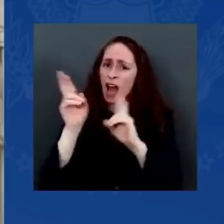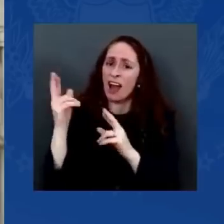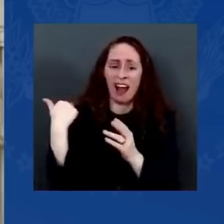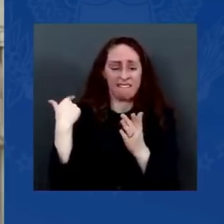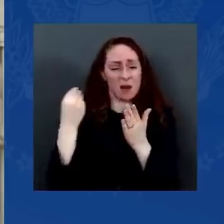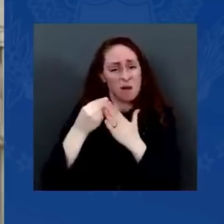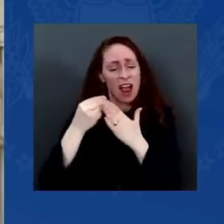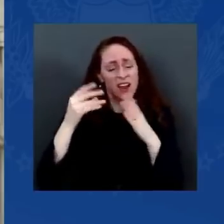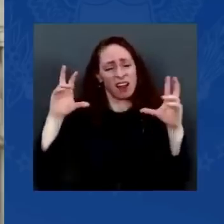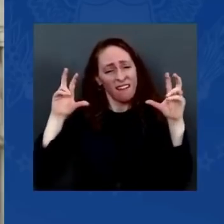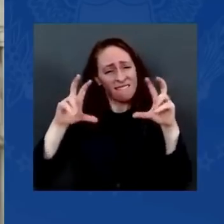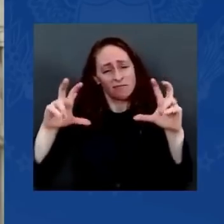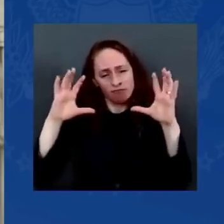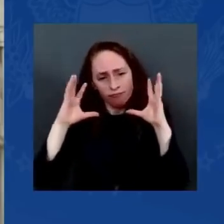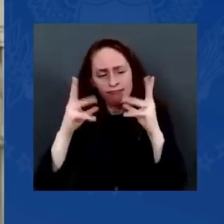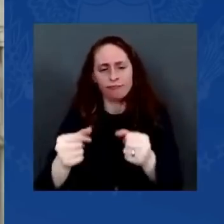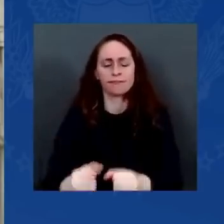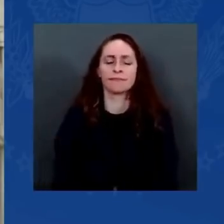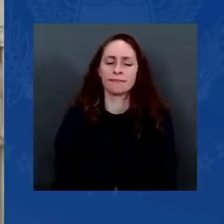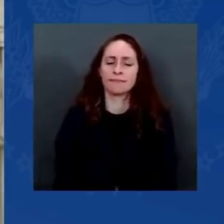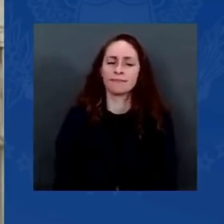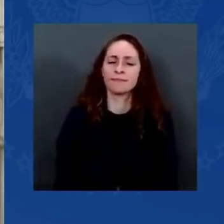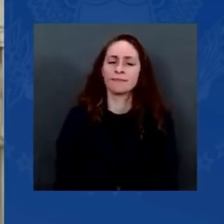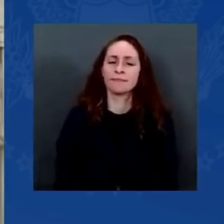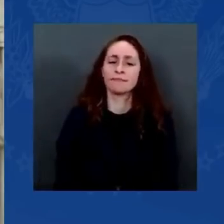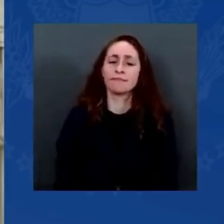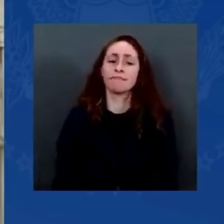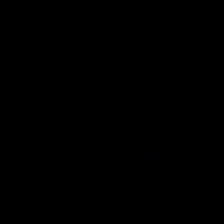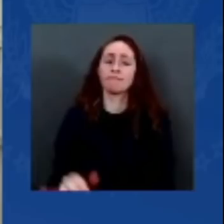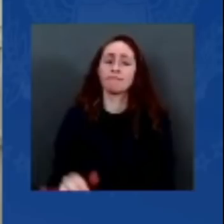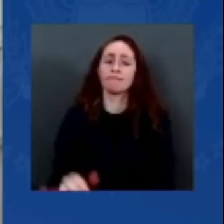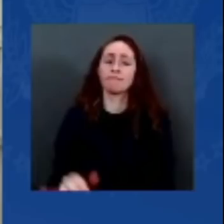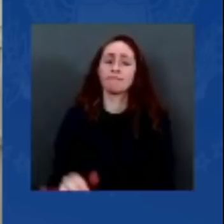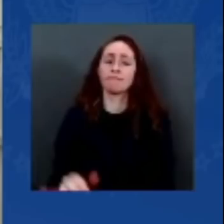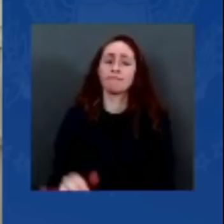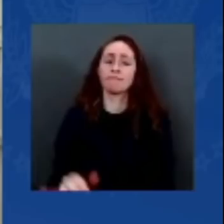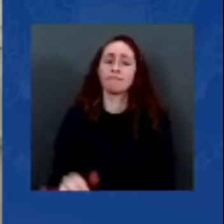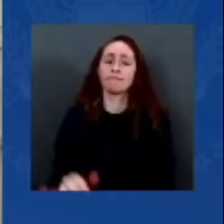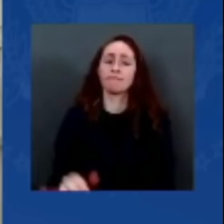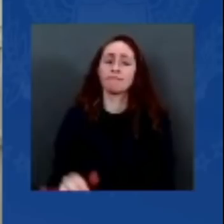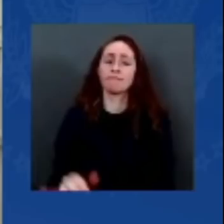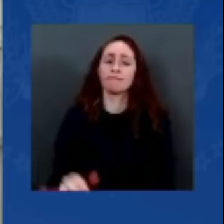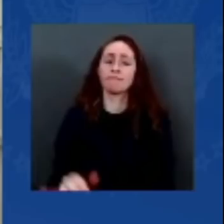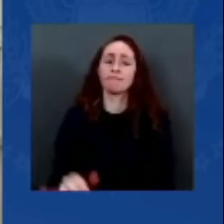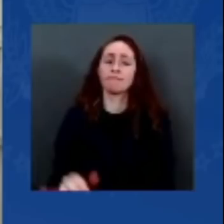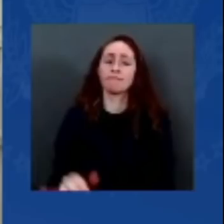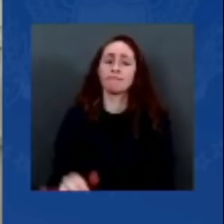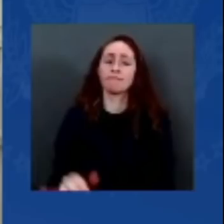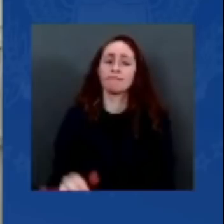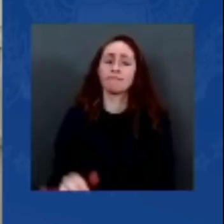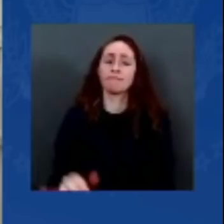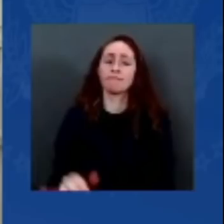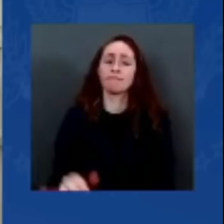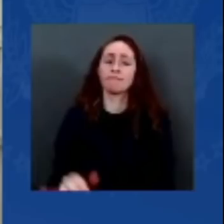if one hospital fills up, we can transport patients to beds elsewhere. So, can I just say, first of all, if there's one